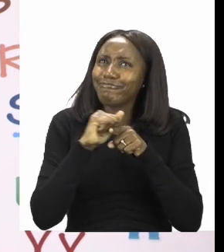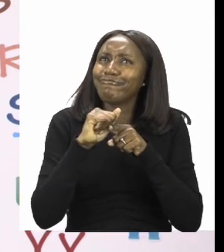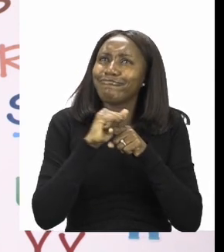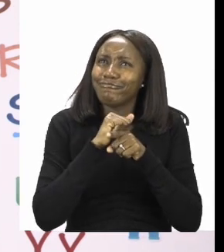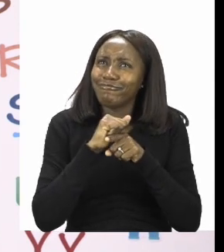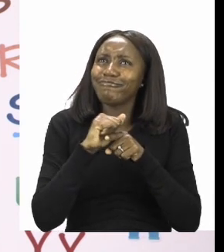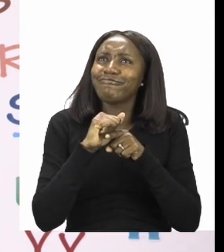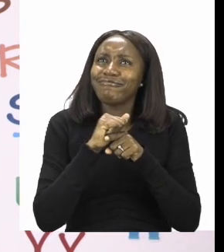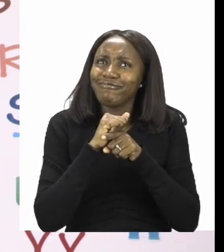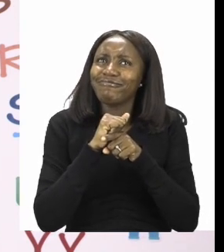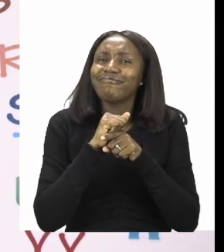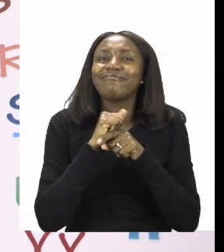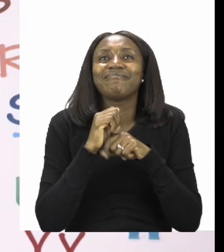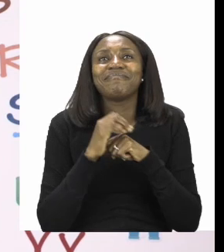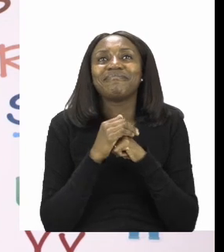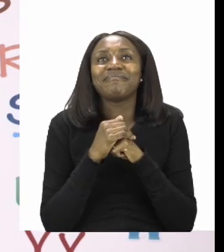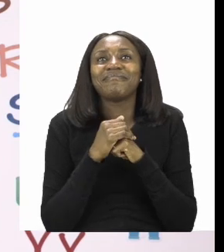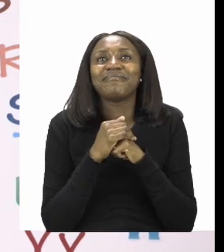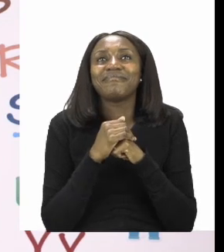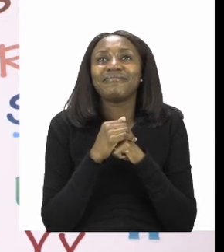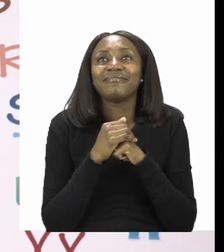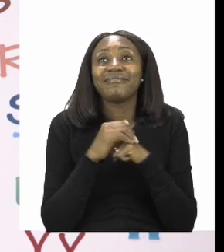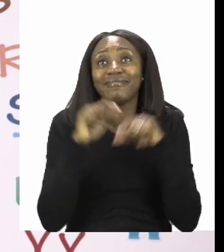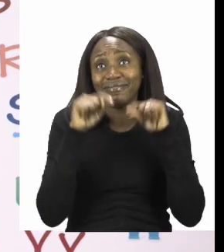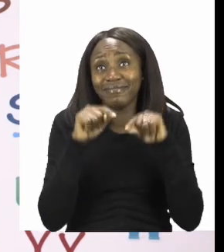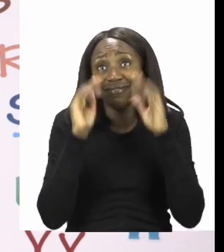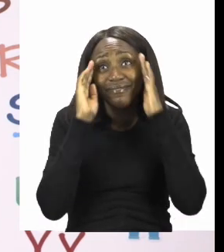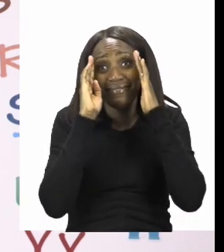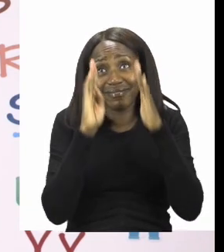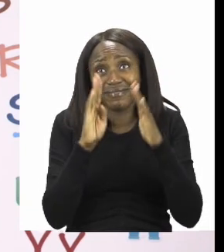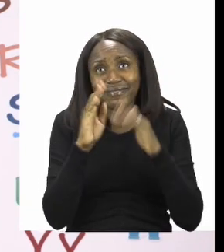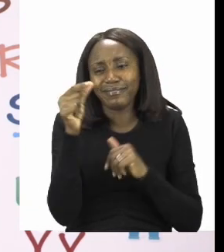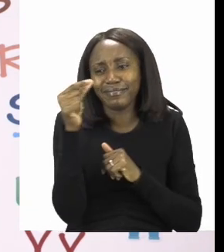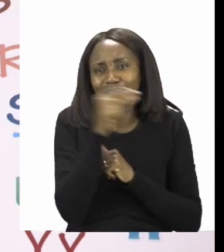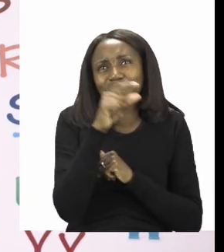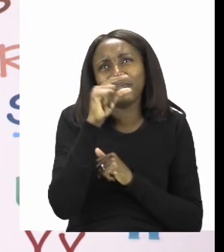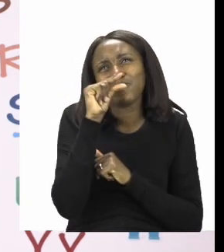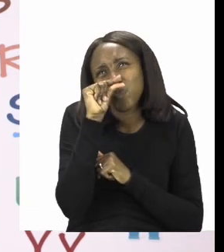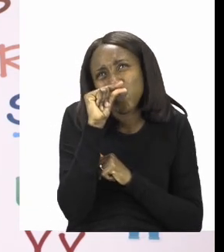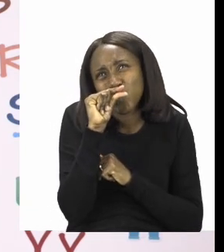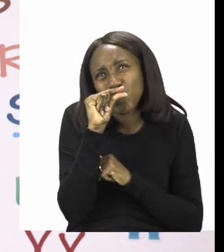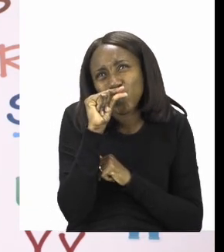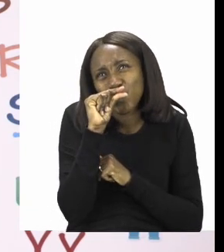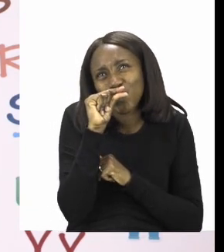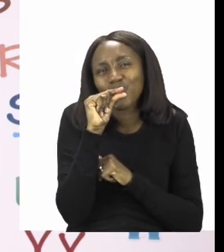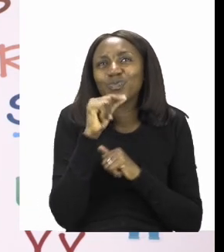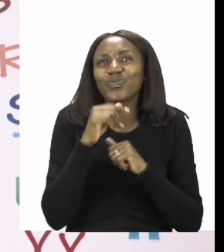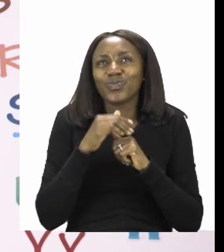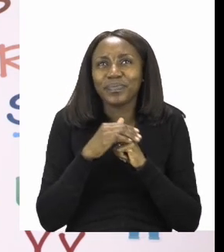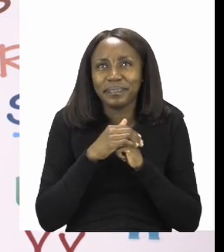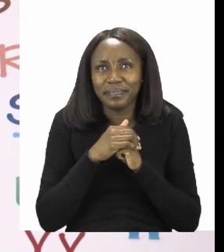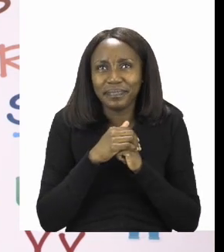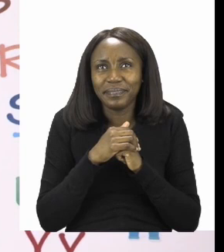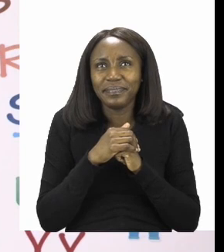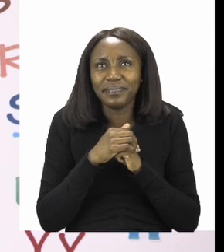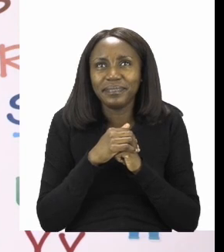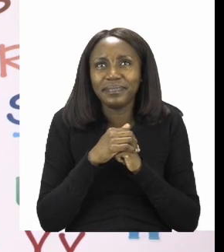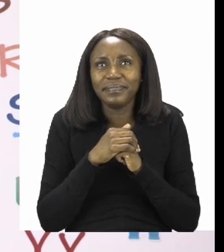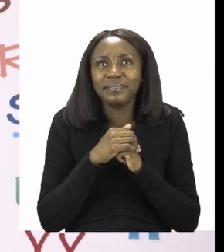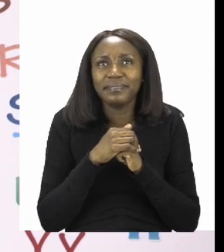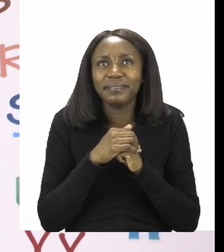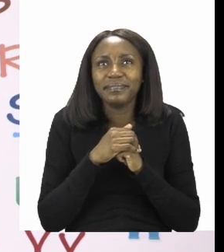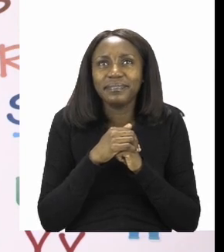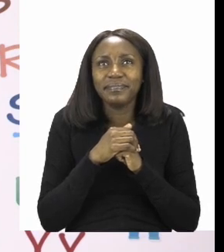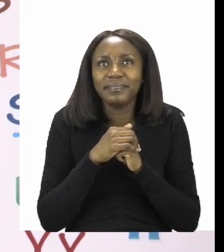it can be a little bit tricky. Now let's do the small letter G. This one, we